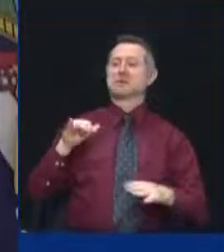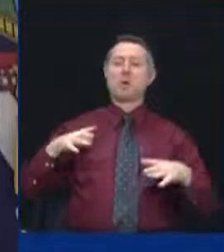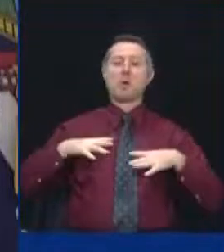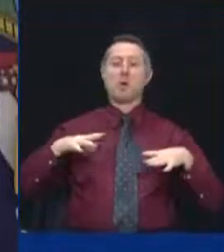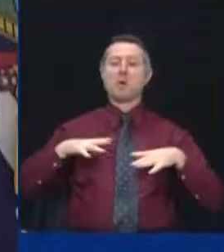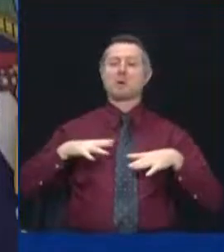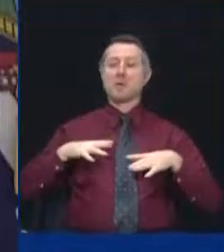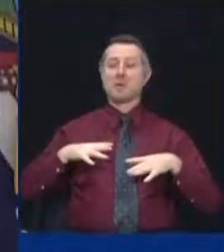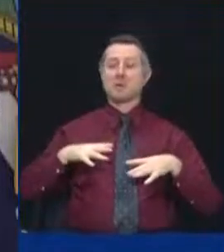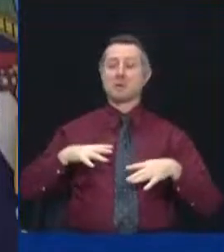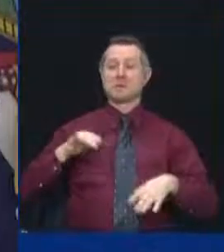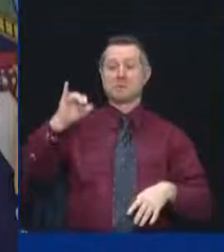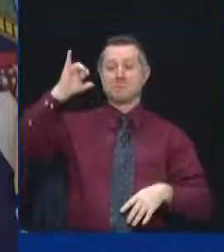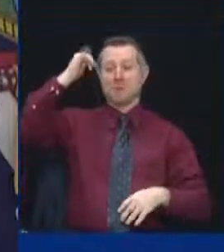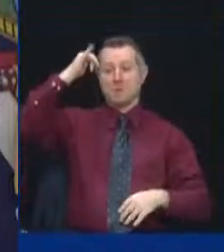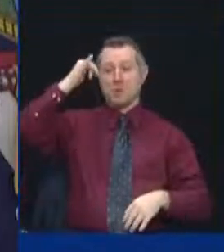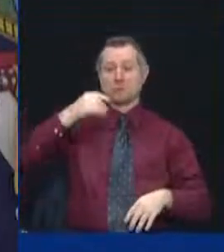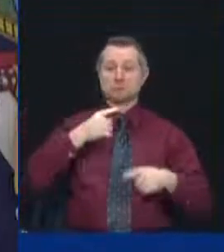other cities can.